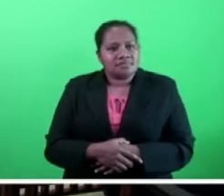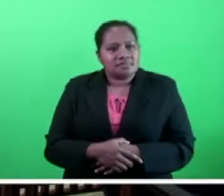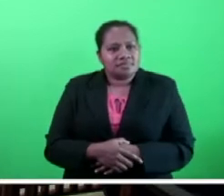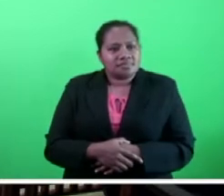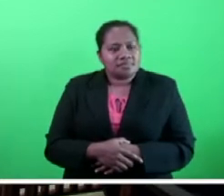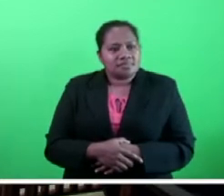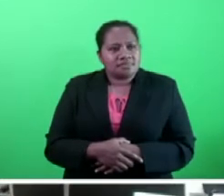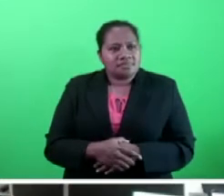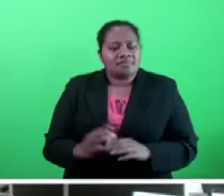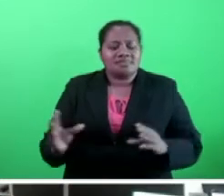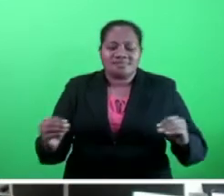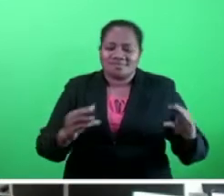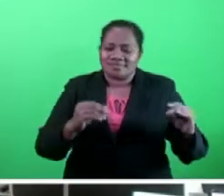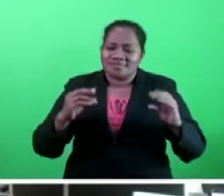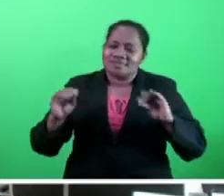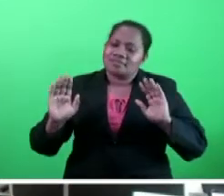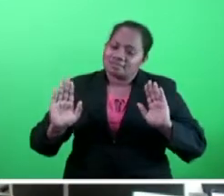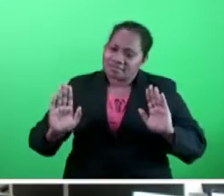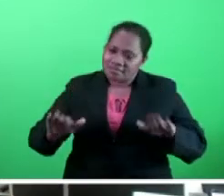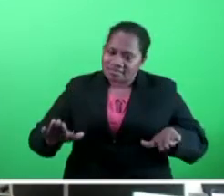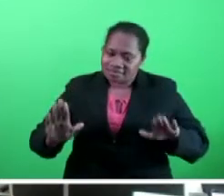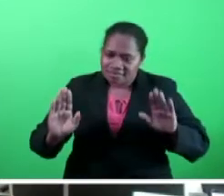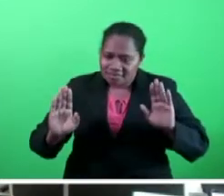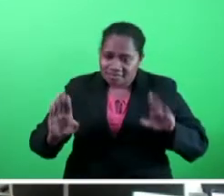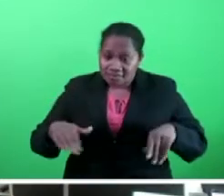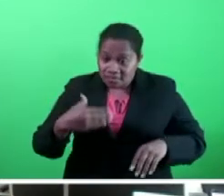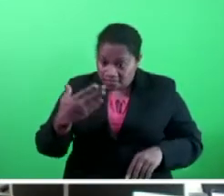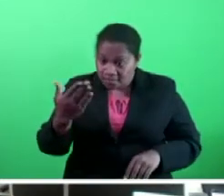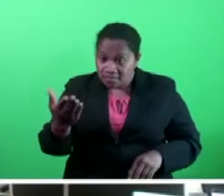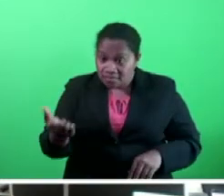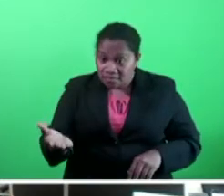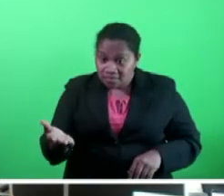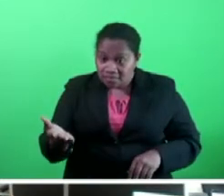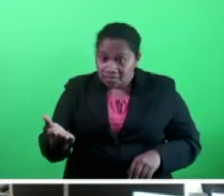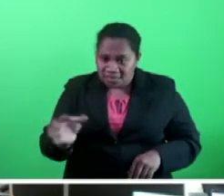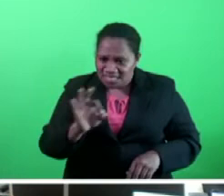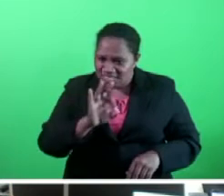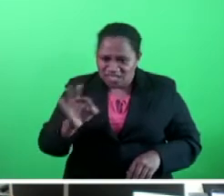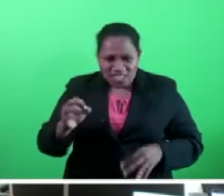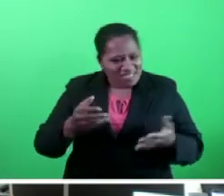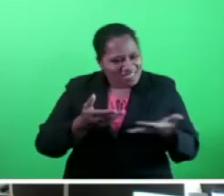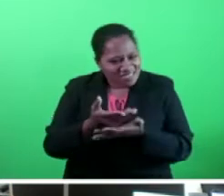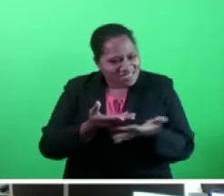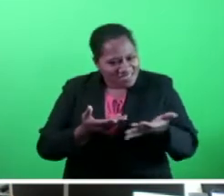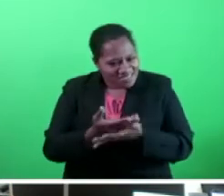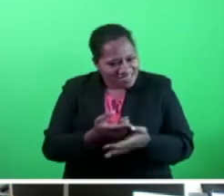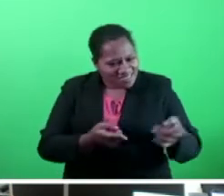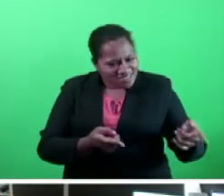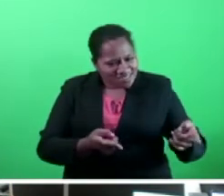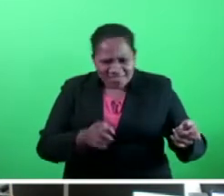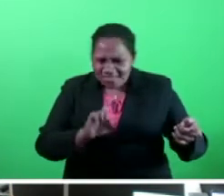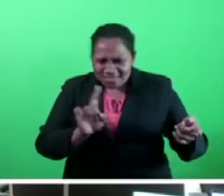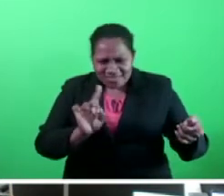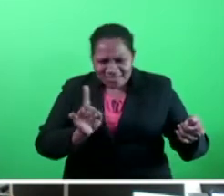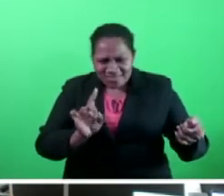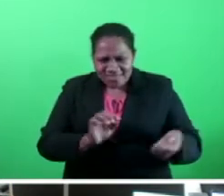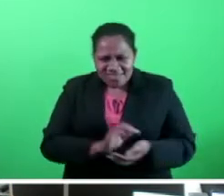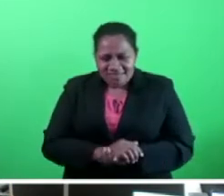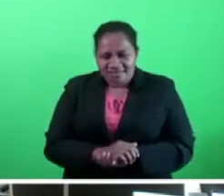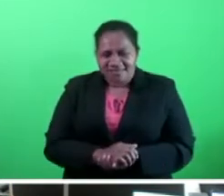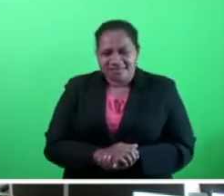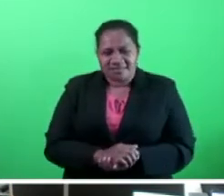Order. You have the floor, but don't converse with the fellows on the other side.